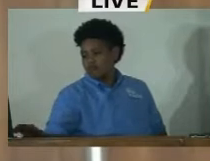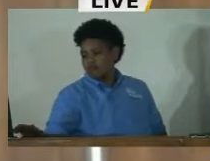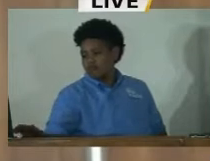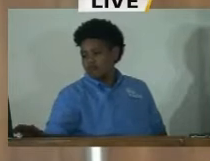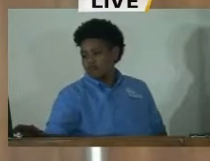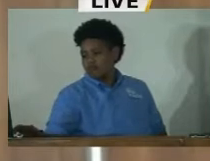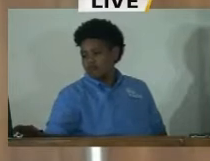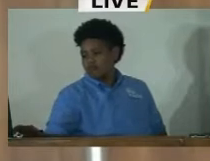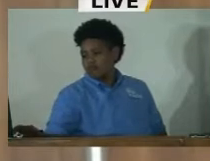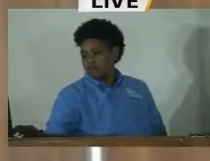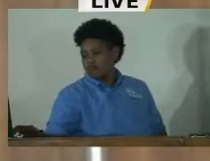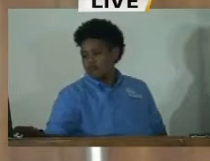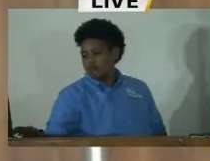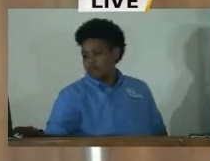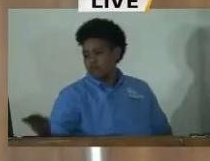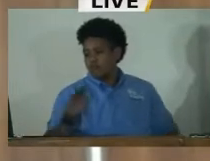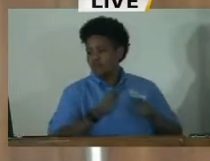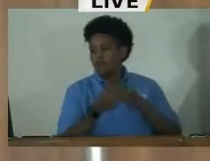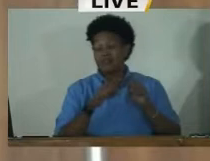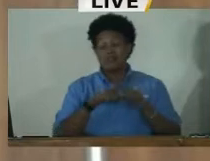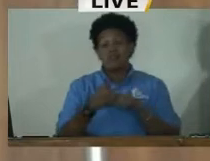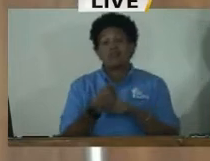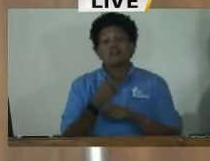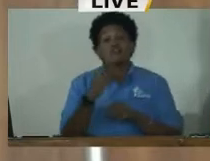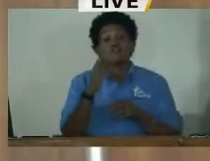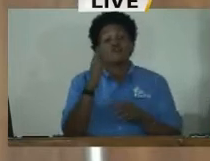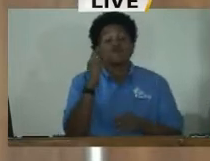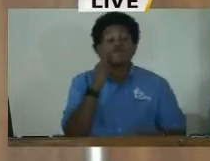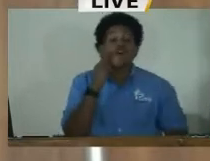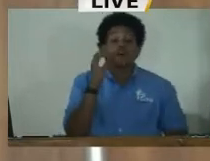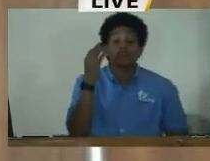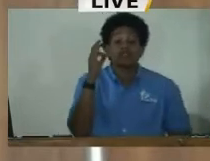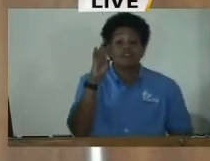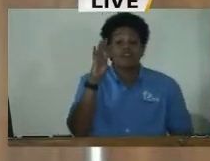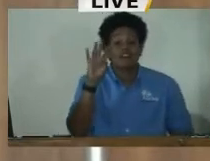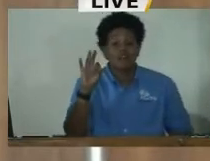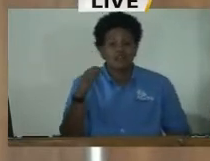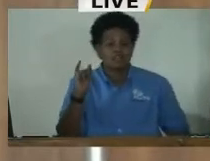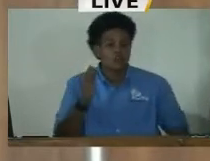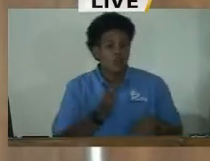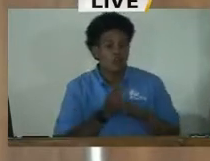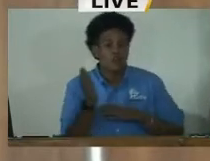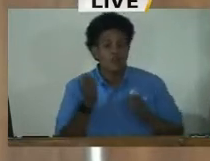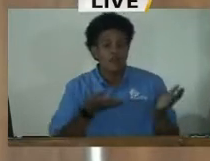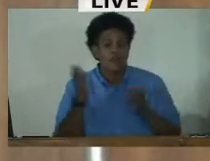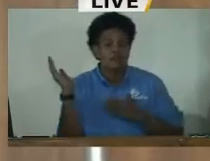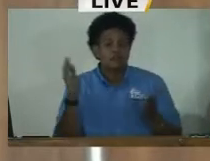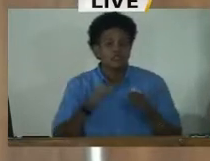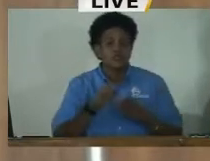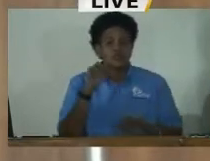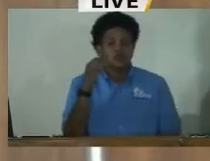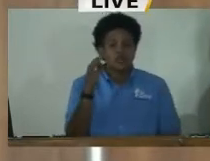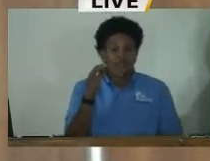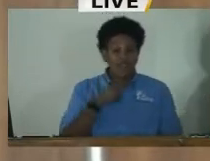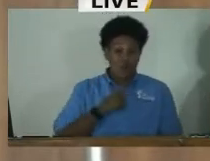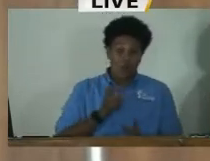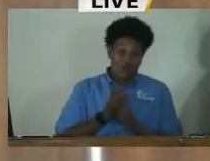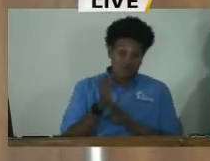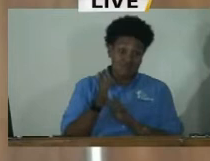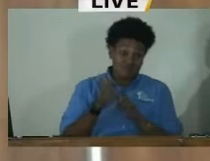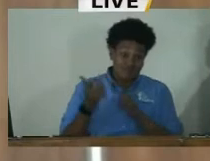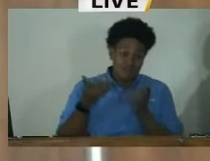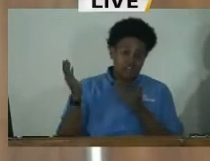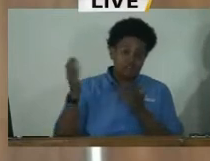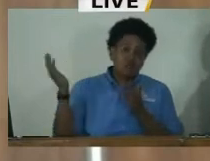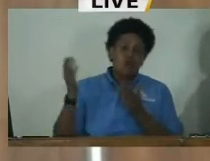export. In 2019, it represented 79% of our manufactured export earnings, and our largest